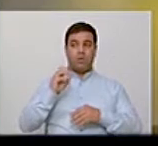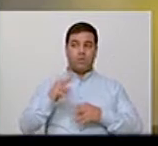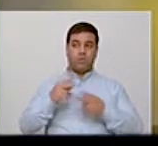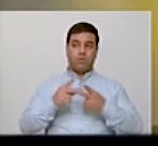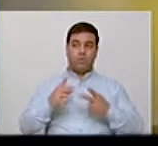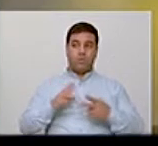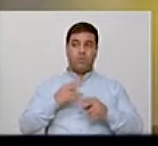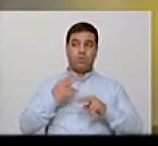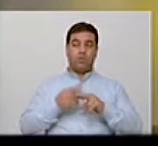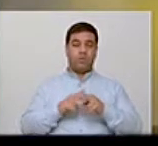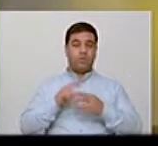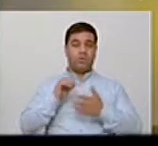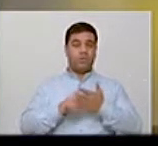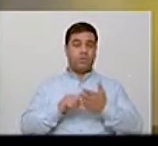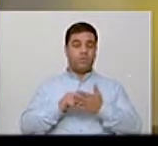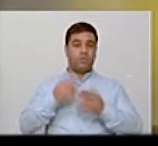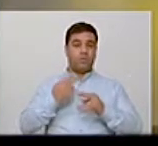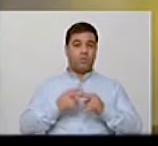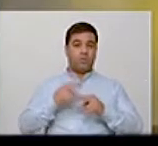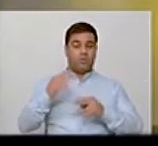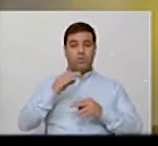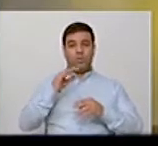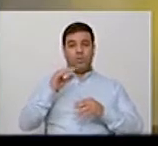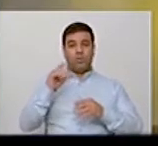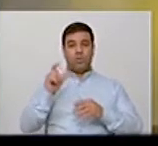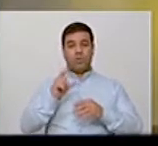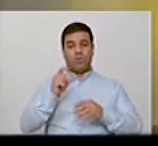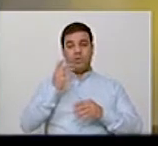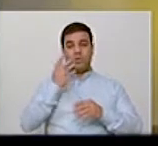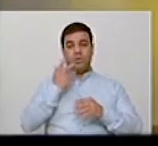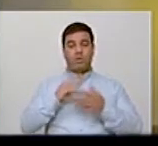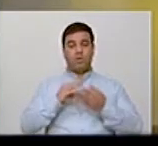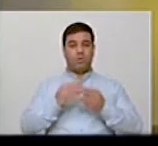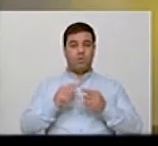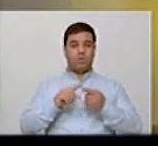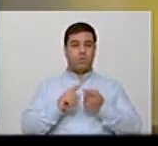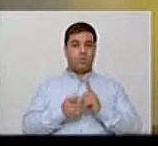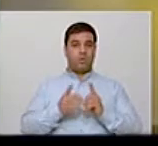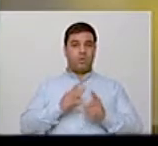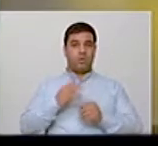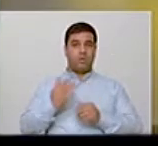bo'lgan. Shuning natijasida u ko'k rangga bo'yaldi.